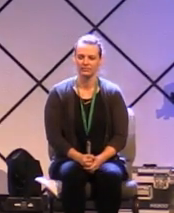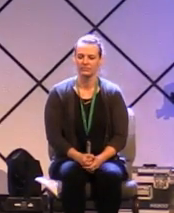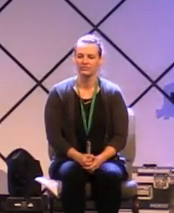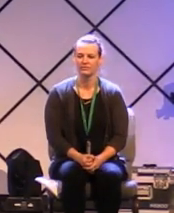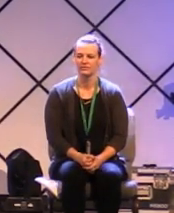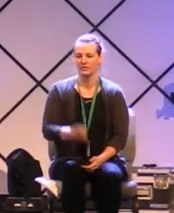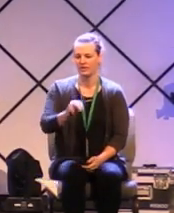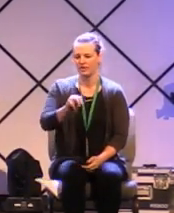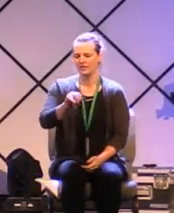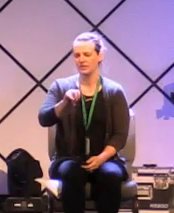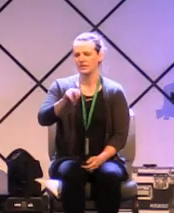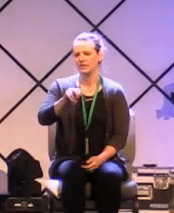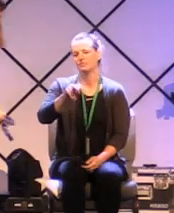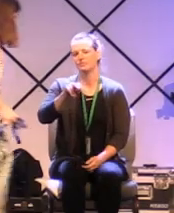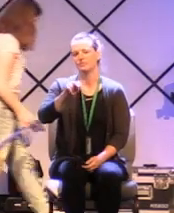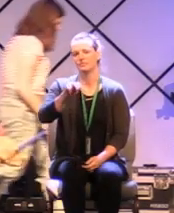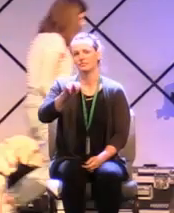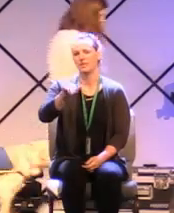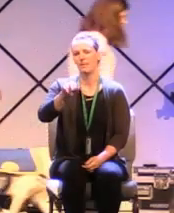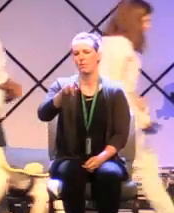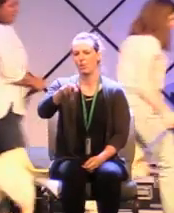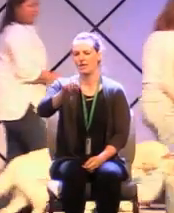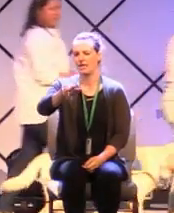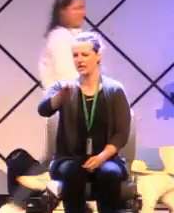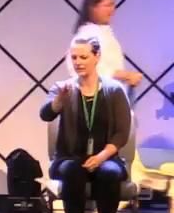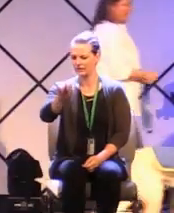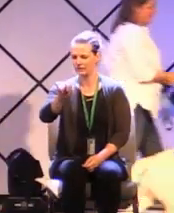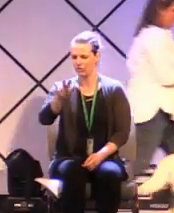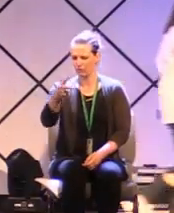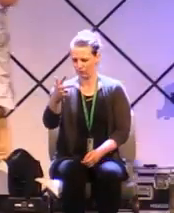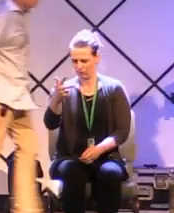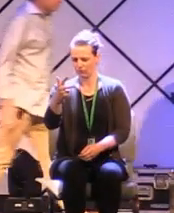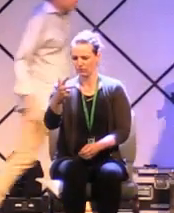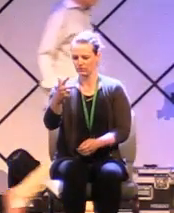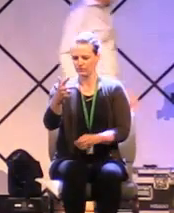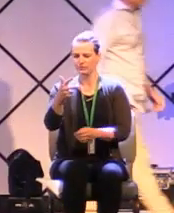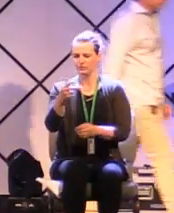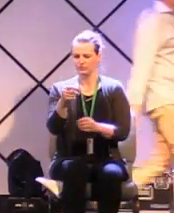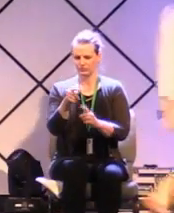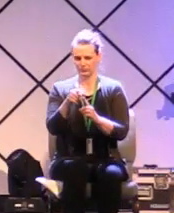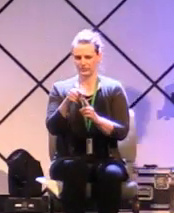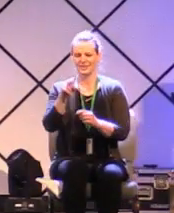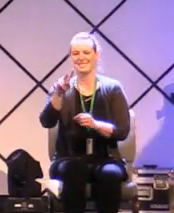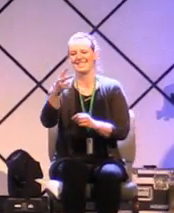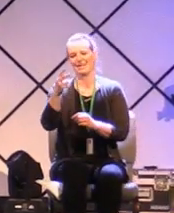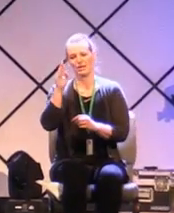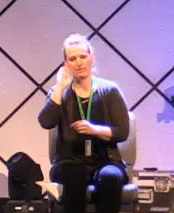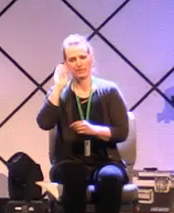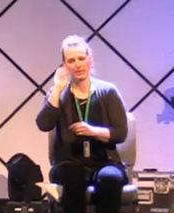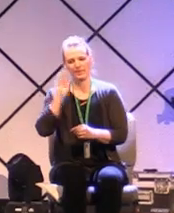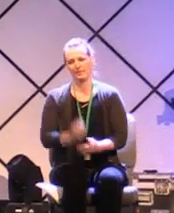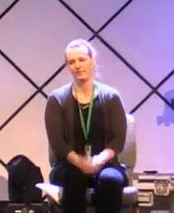Next is Napoleon the third, raised by Esther and Leslie Nelson of Novato, California, their second puppy.